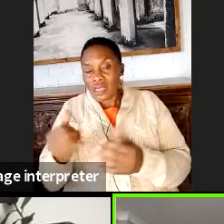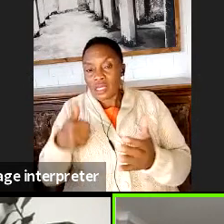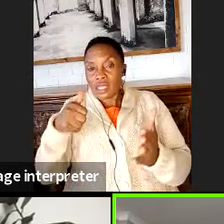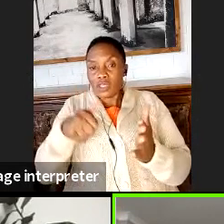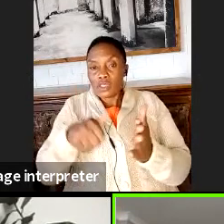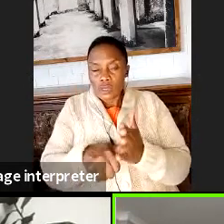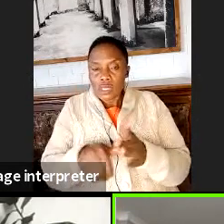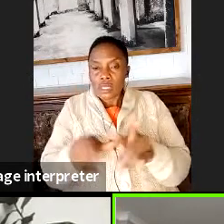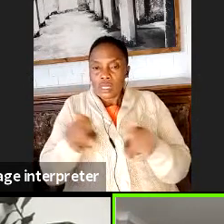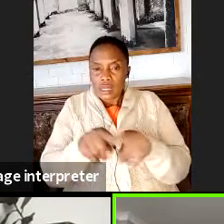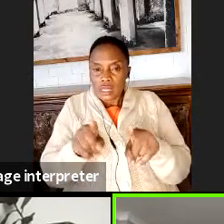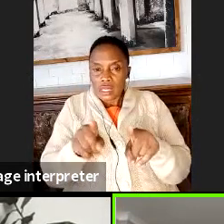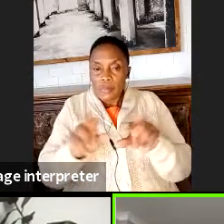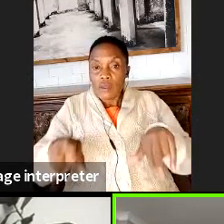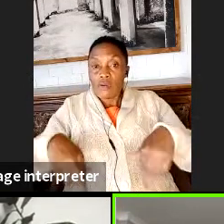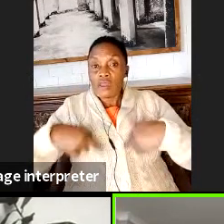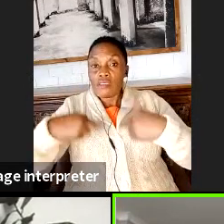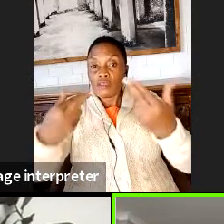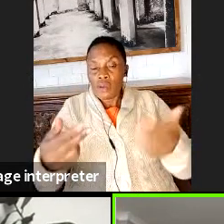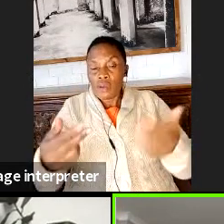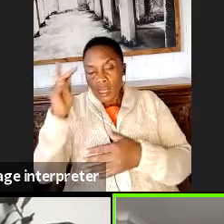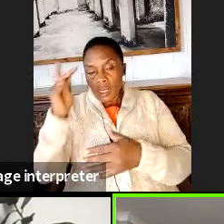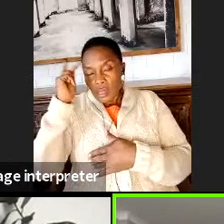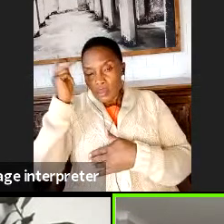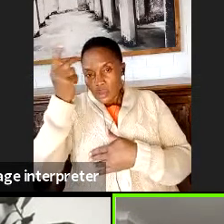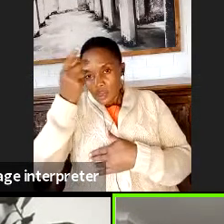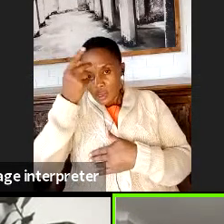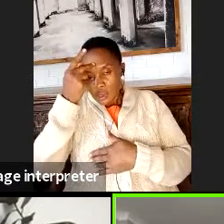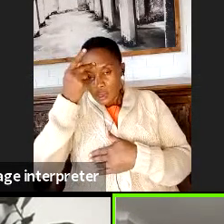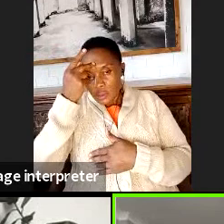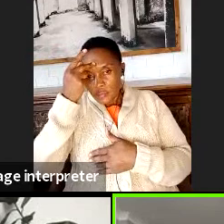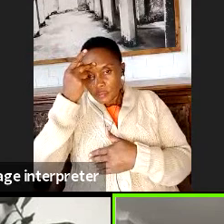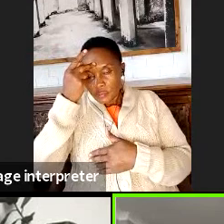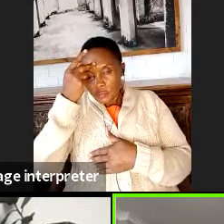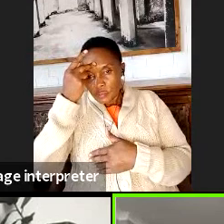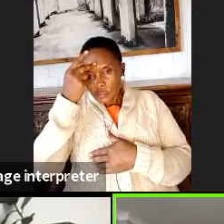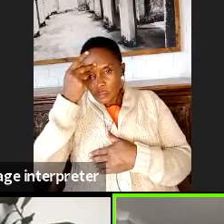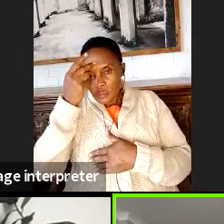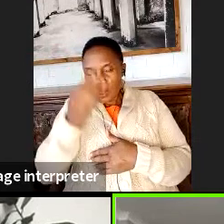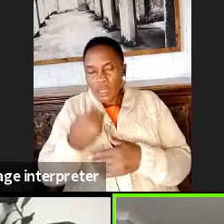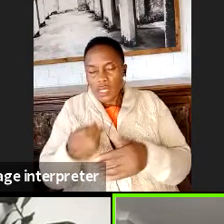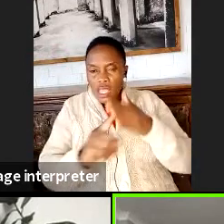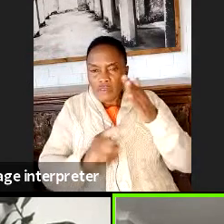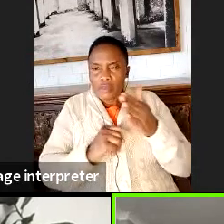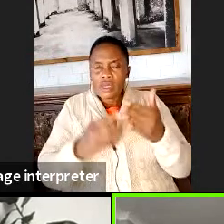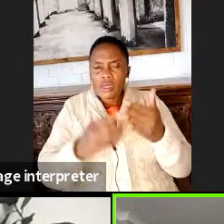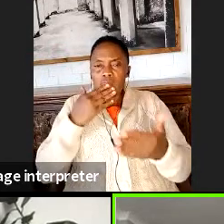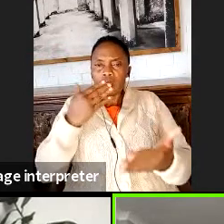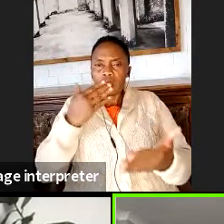Also, reviewing the policy in enabling environment within the country,